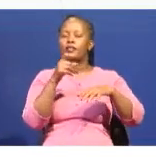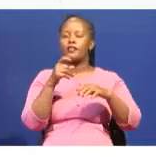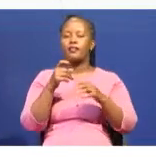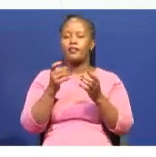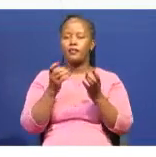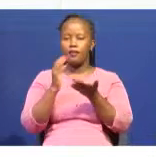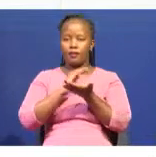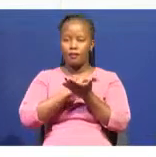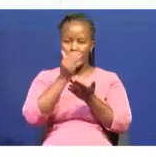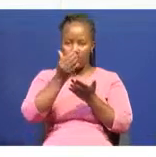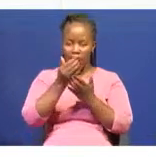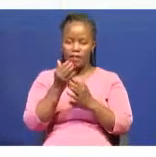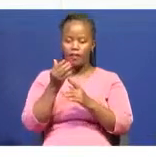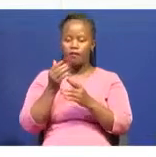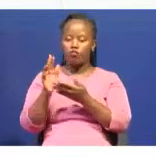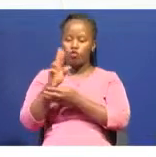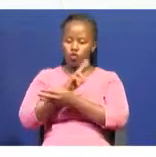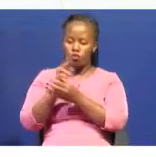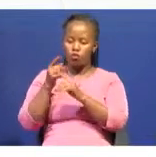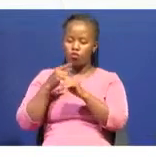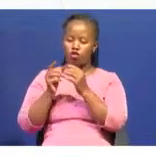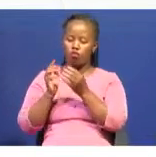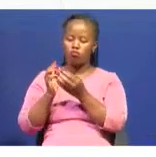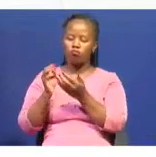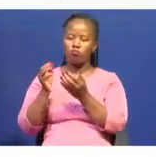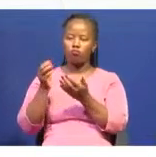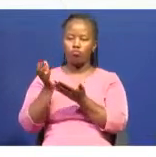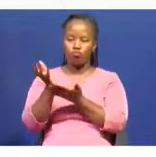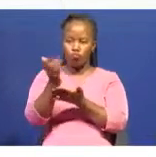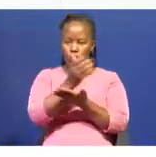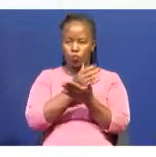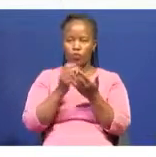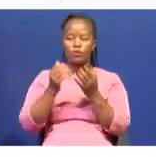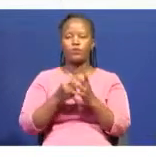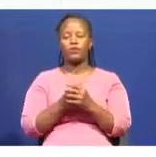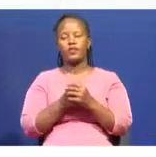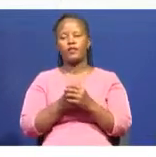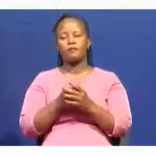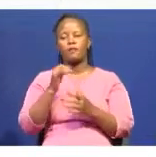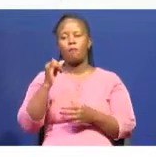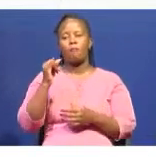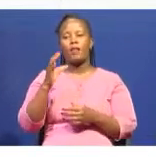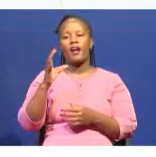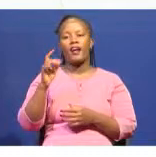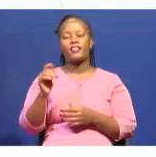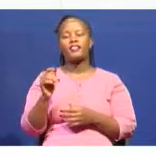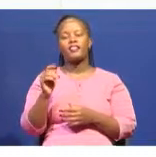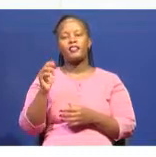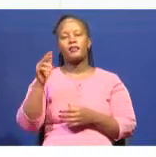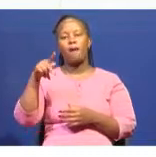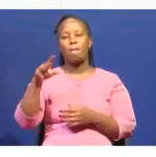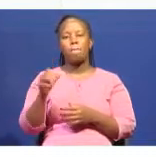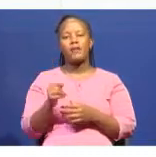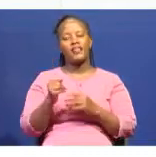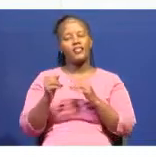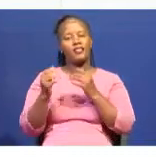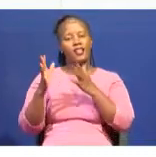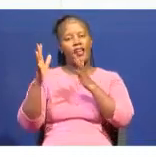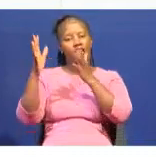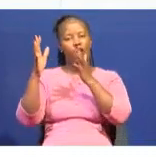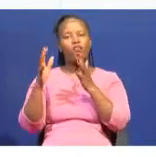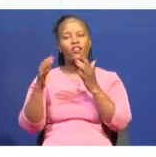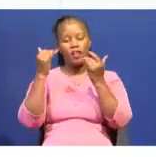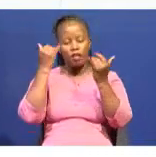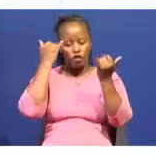funds from collection to expenditure. ICT and Digital Economy Principal Secretary John Tanui hailed the innovation, reaffirming